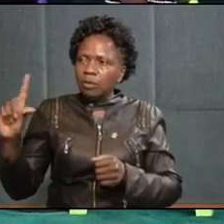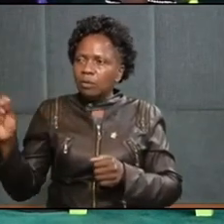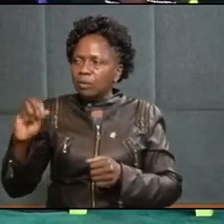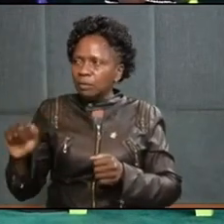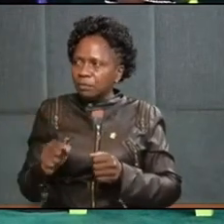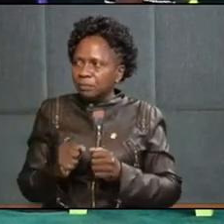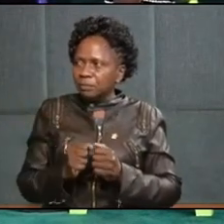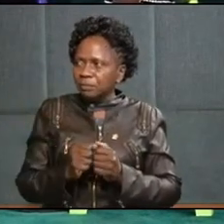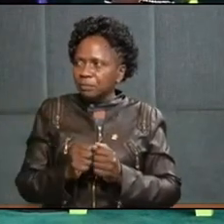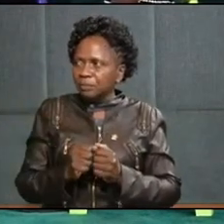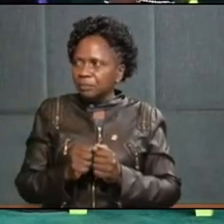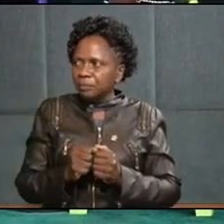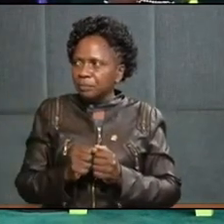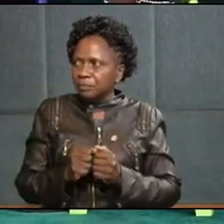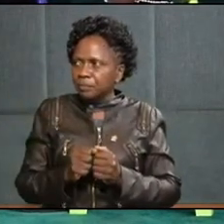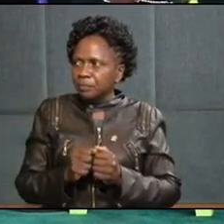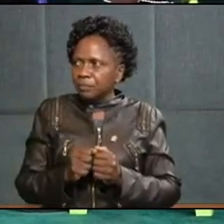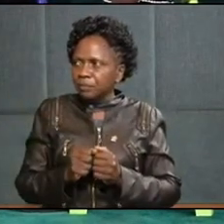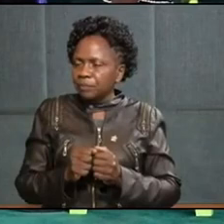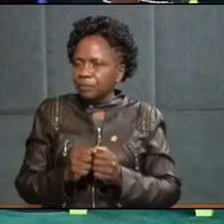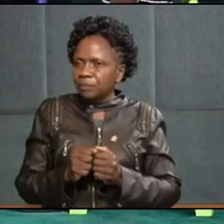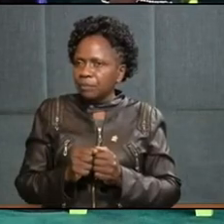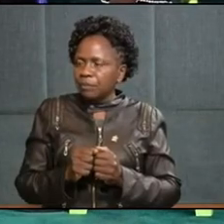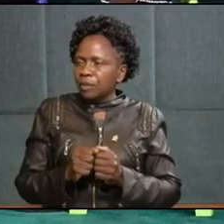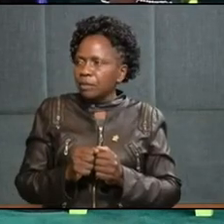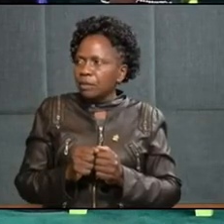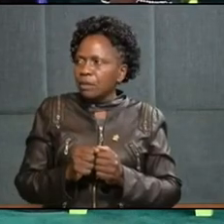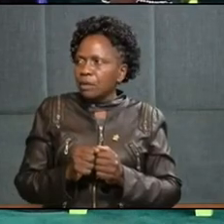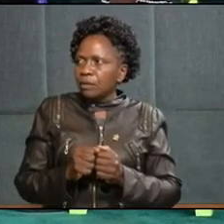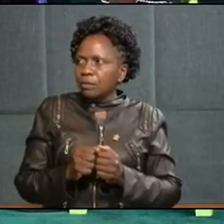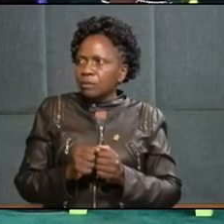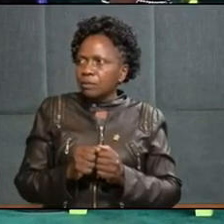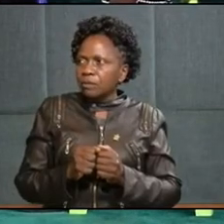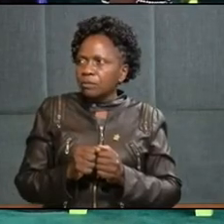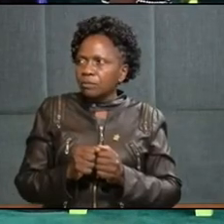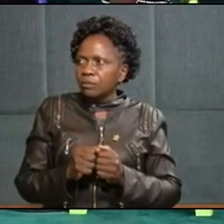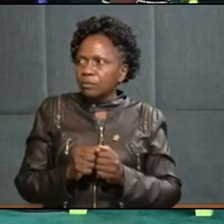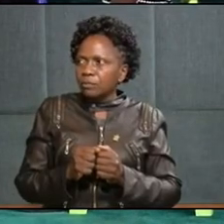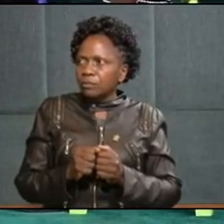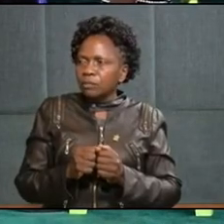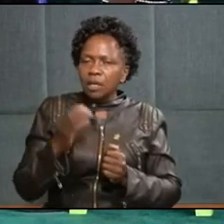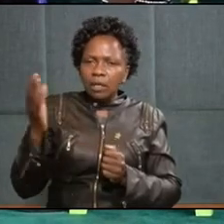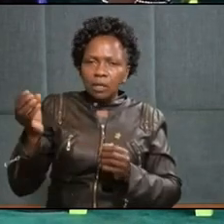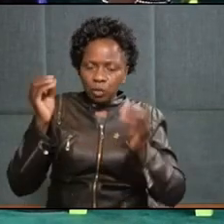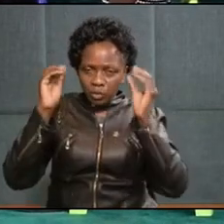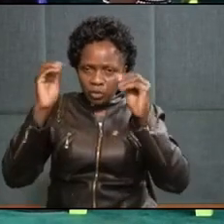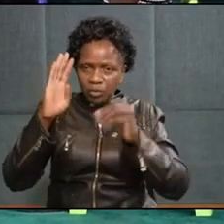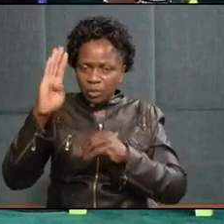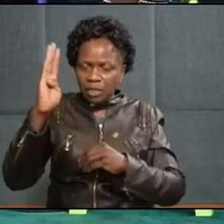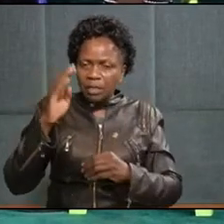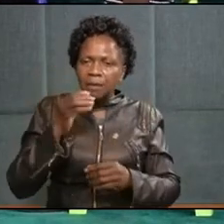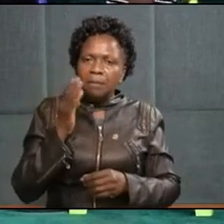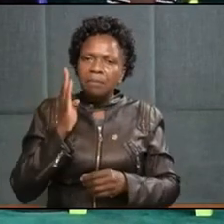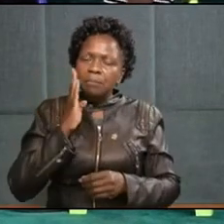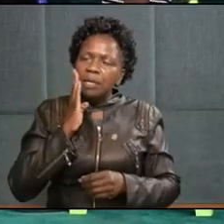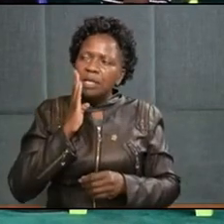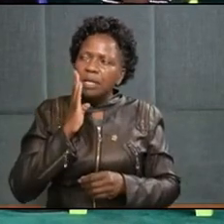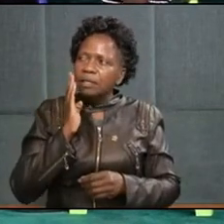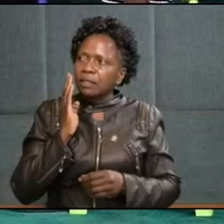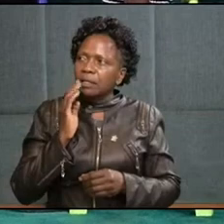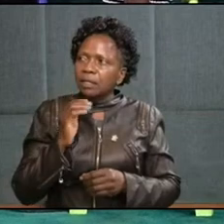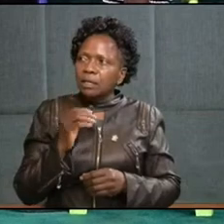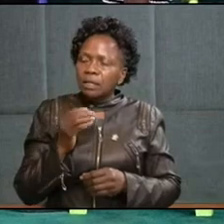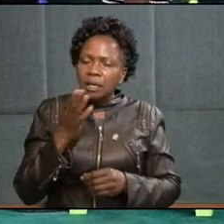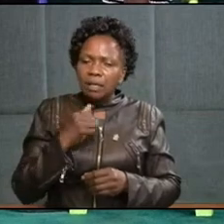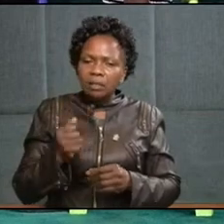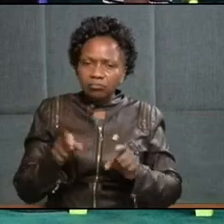He was mighty in the scriptures, just like Timothy, who was taught by his mother Eunice and his grandmother, who was called Lois. Yes, and he